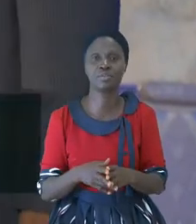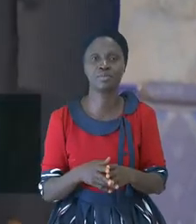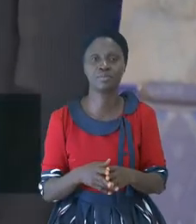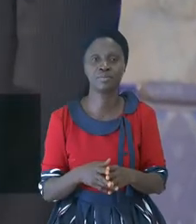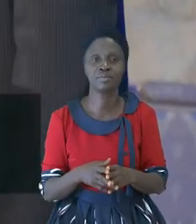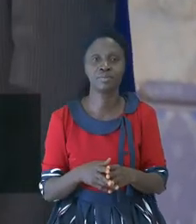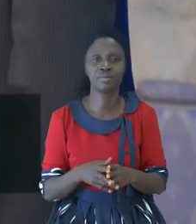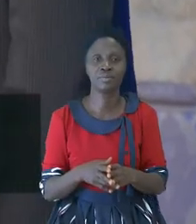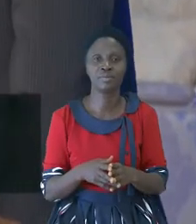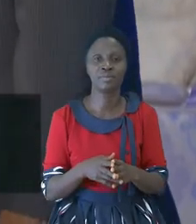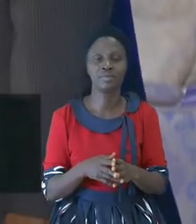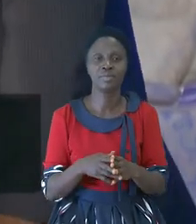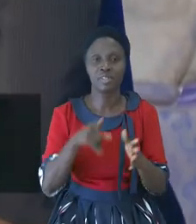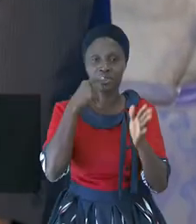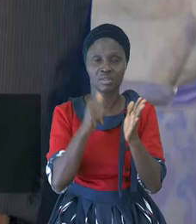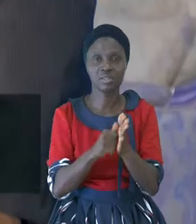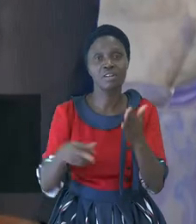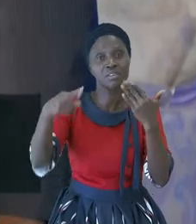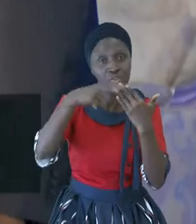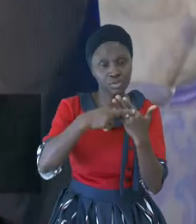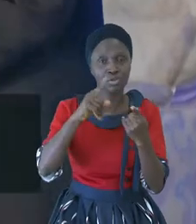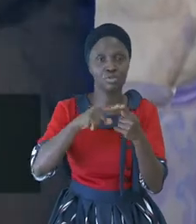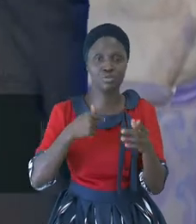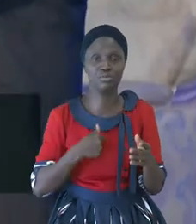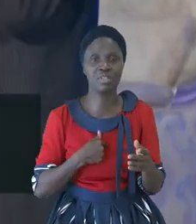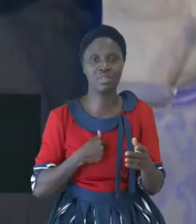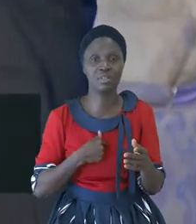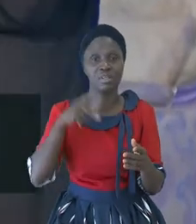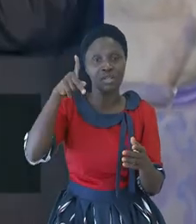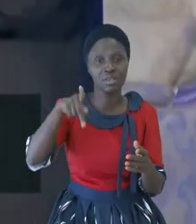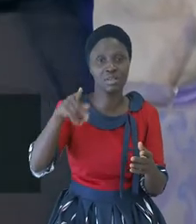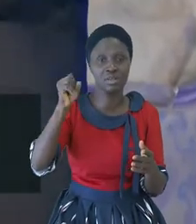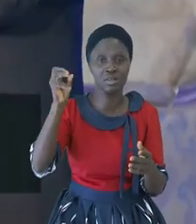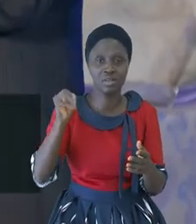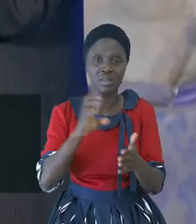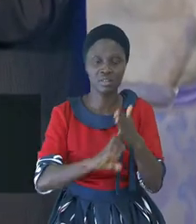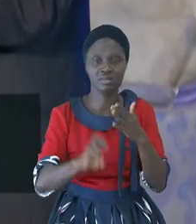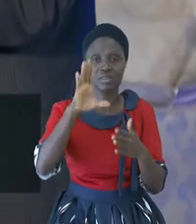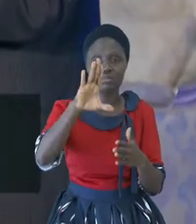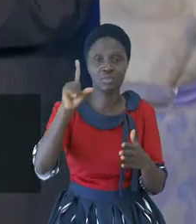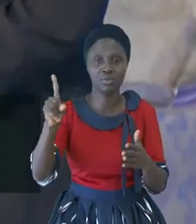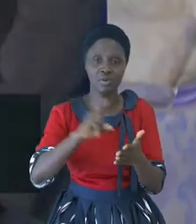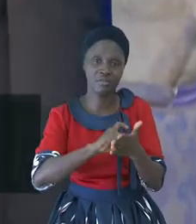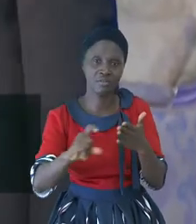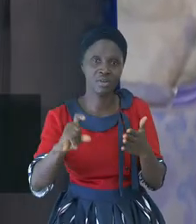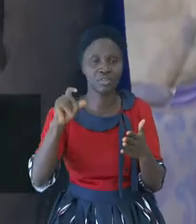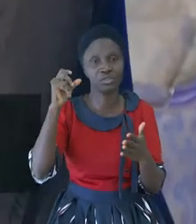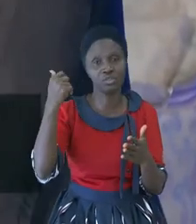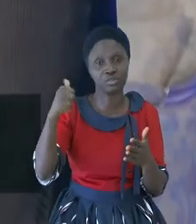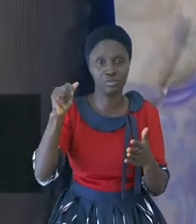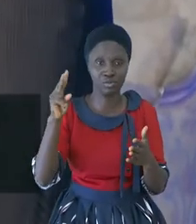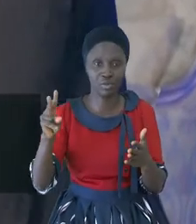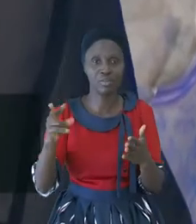12. It says, restore unto me, restore unto me, restore unto me the joy of